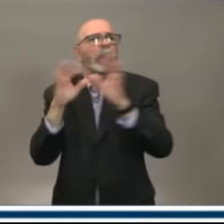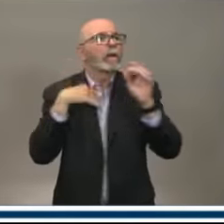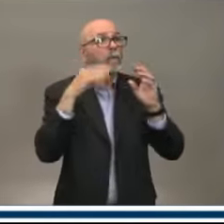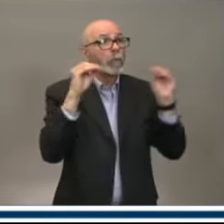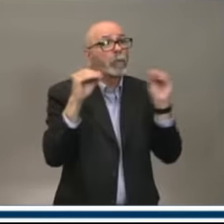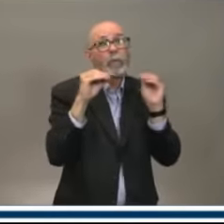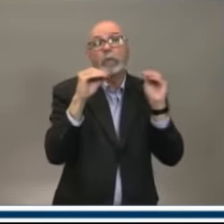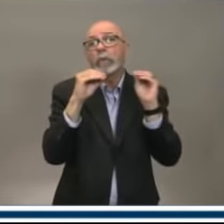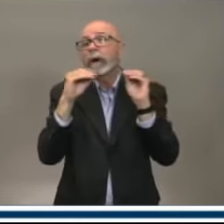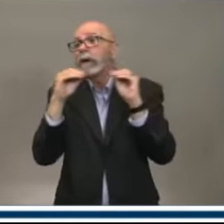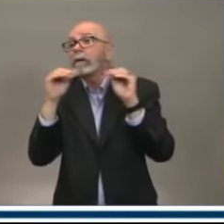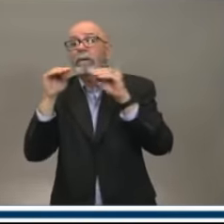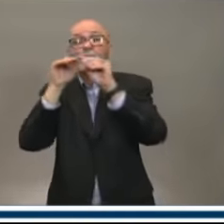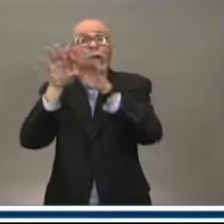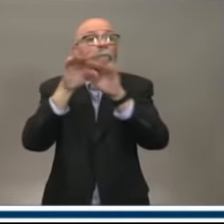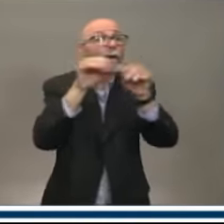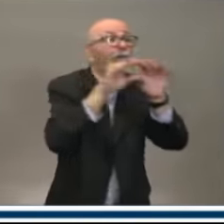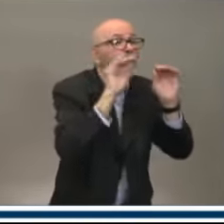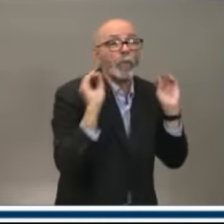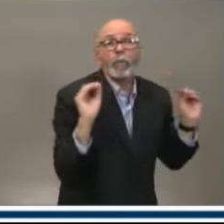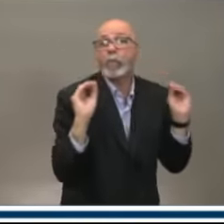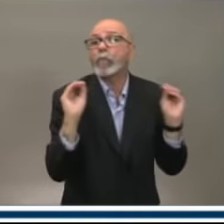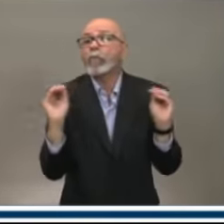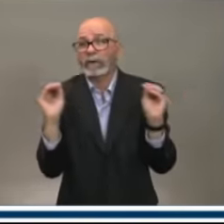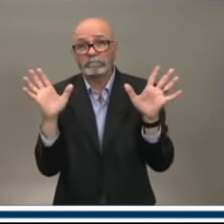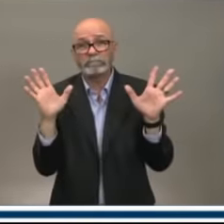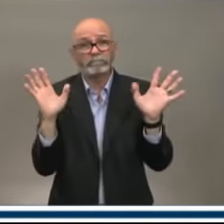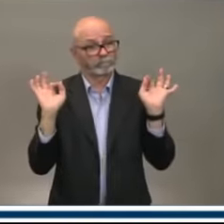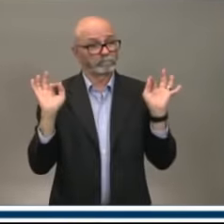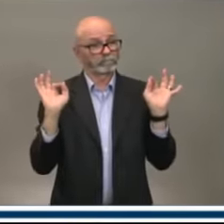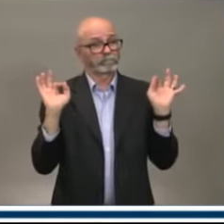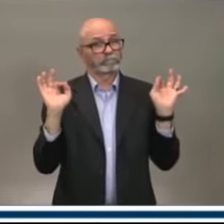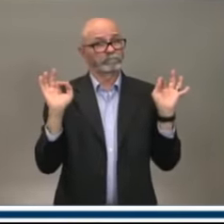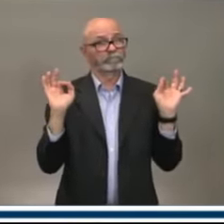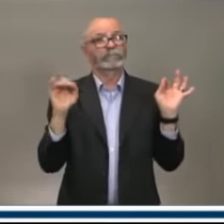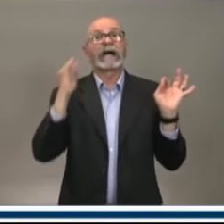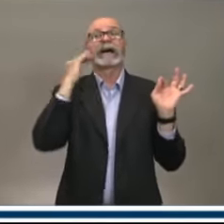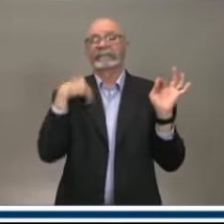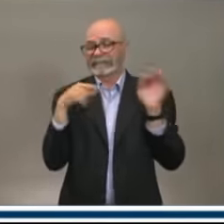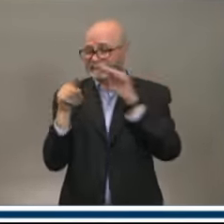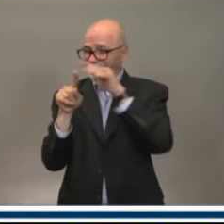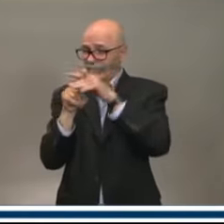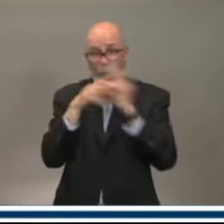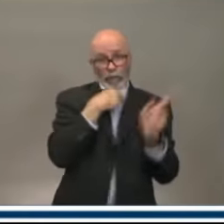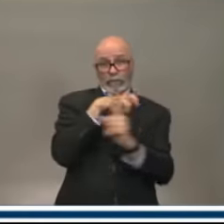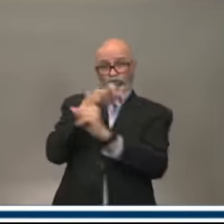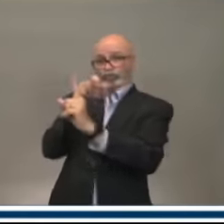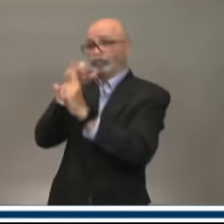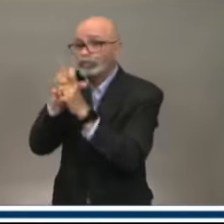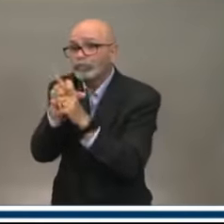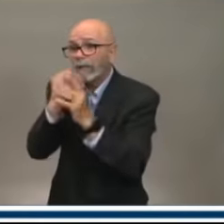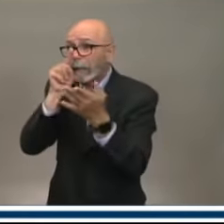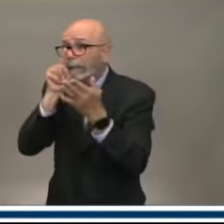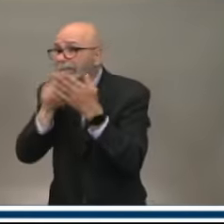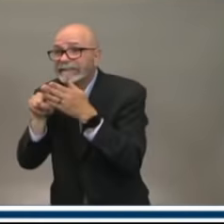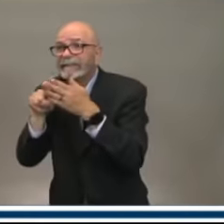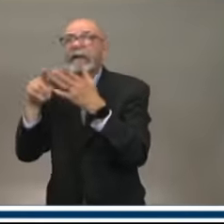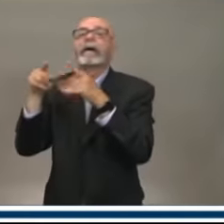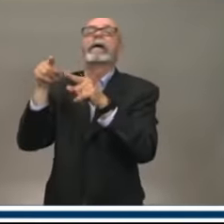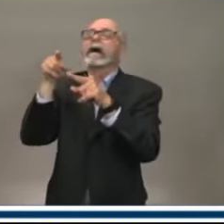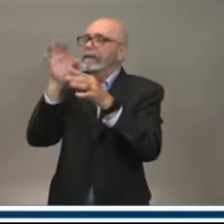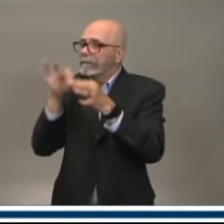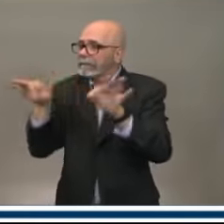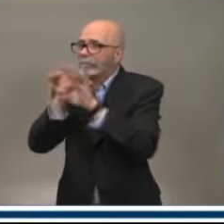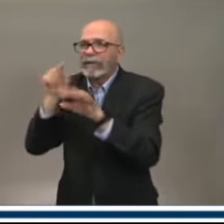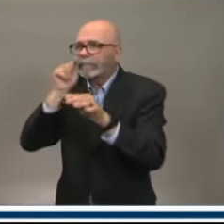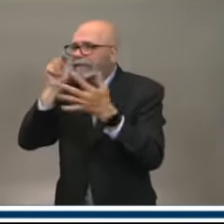managing outbreaks if necessary. We have to continue to protect high-risk populations like our long-term care facilities, folks